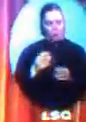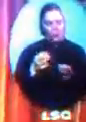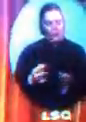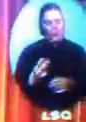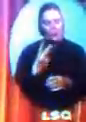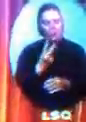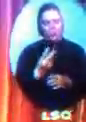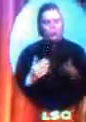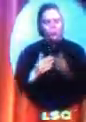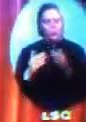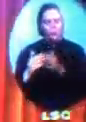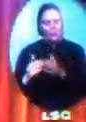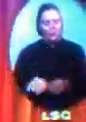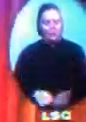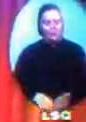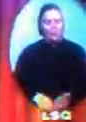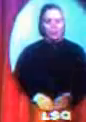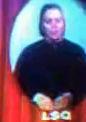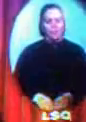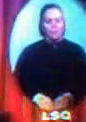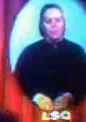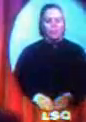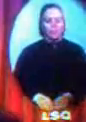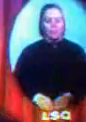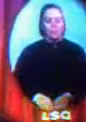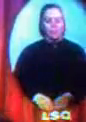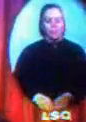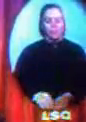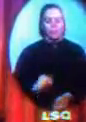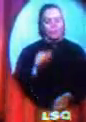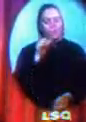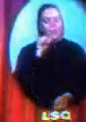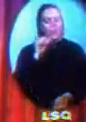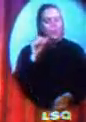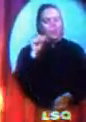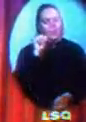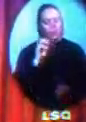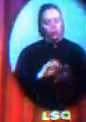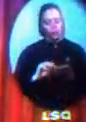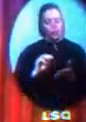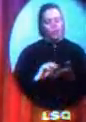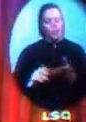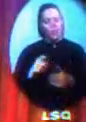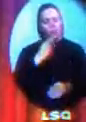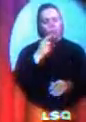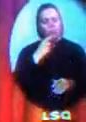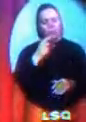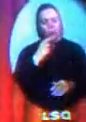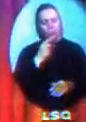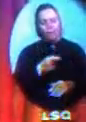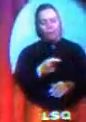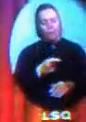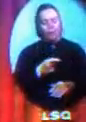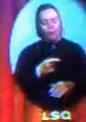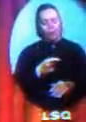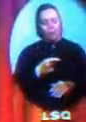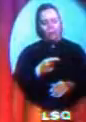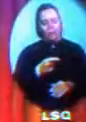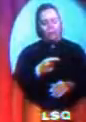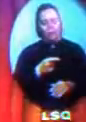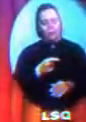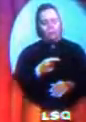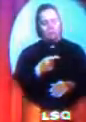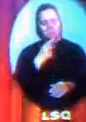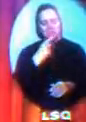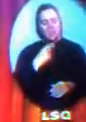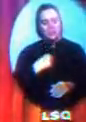from Mississauga South. Well, Mr. Speaker, yesterday that parliamentary secretary told us that the budget was, the 100